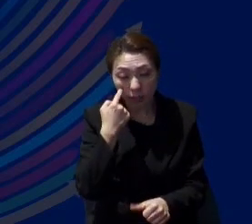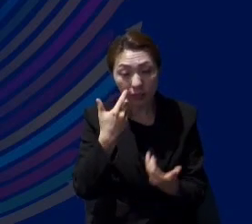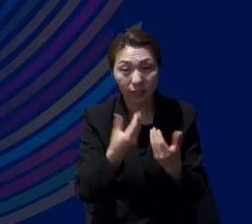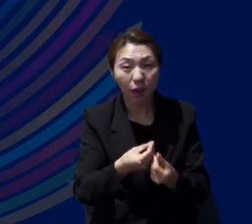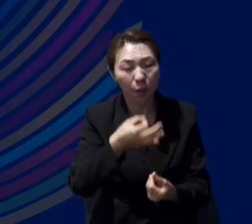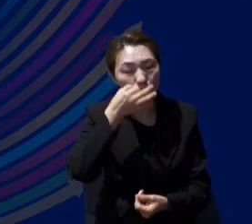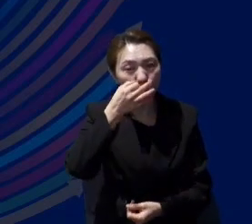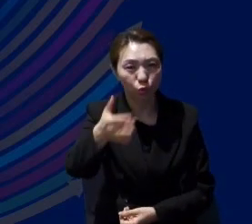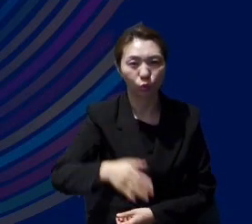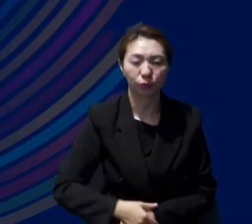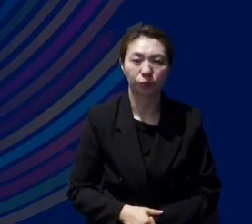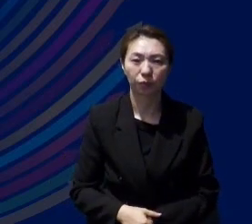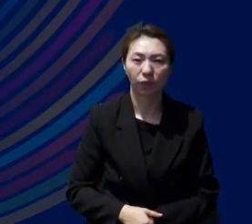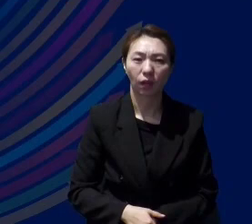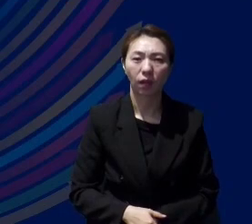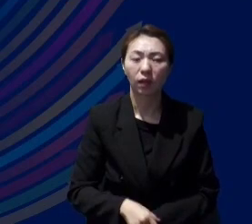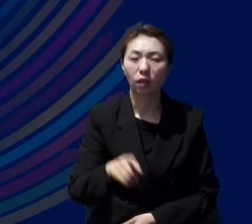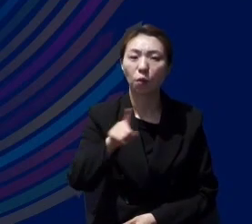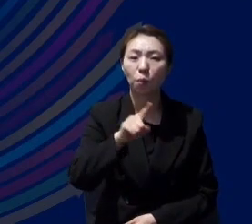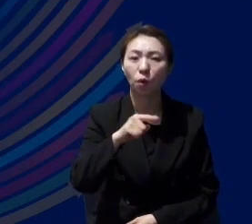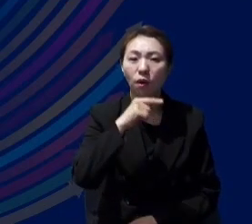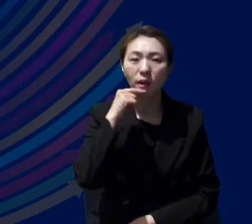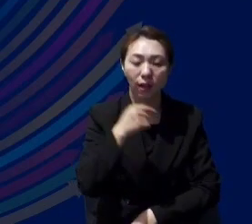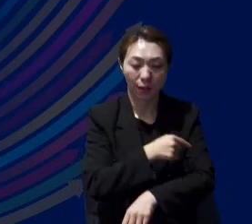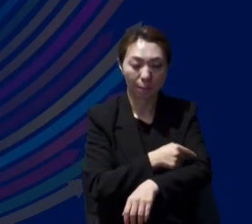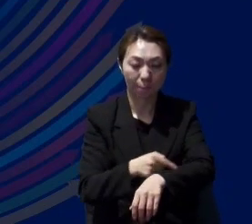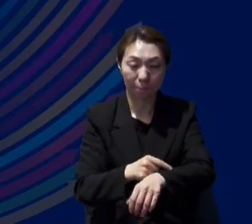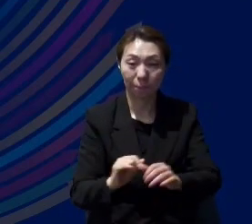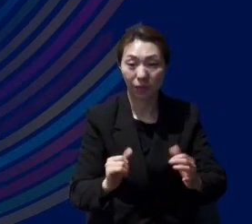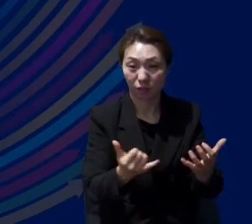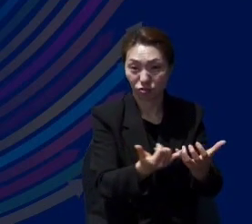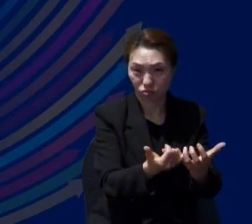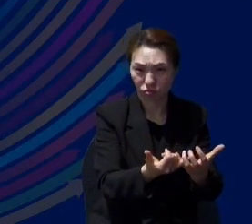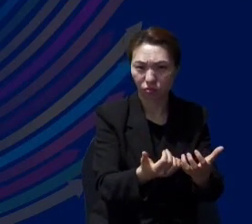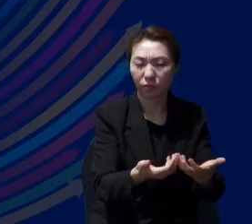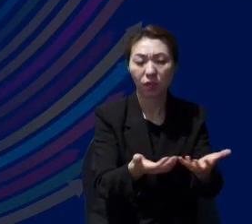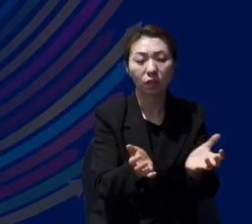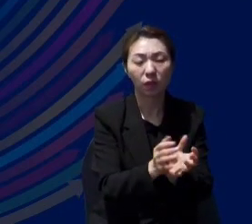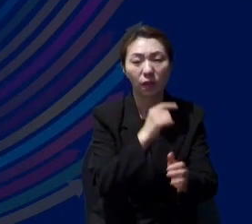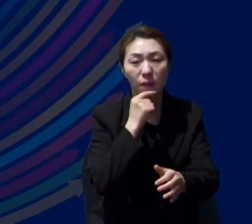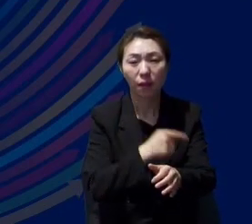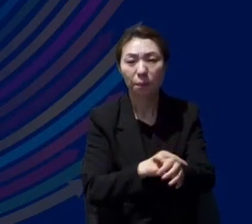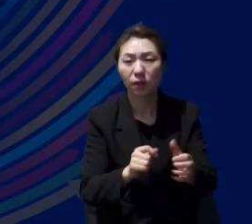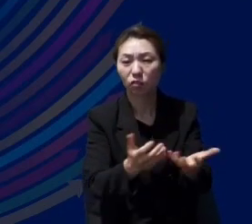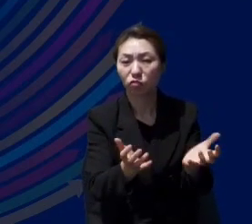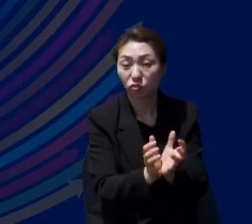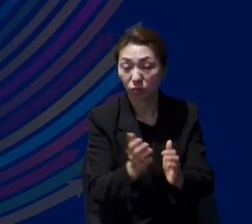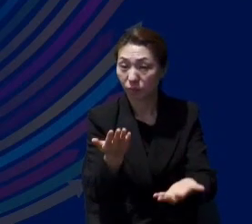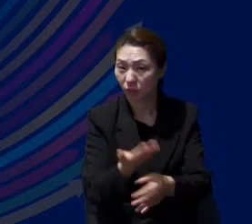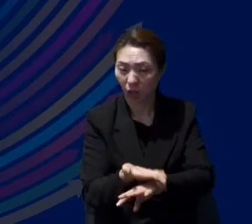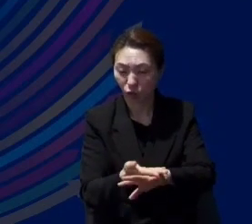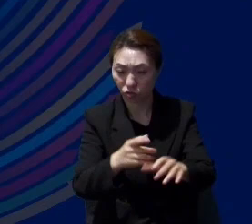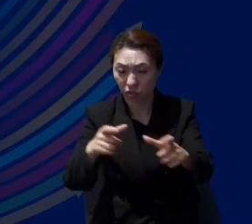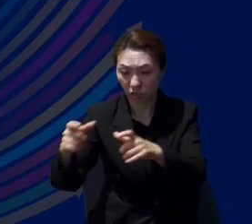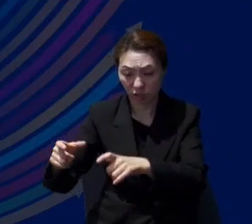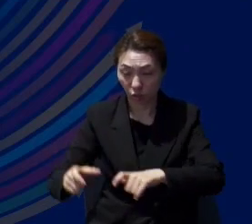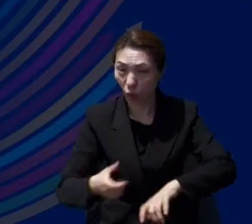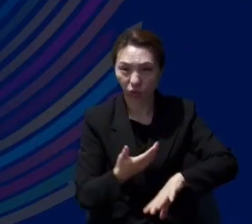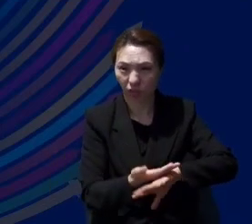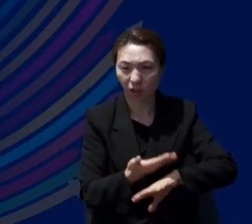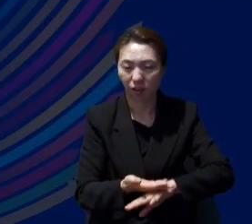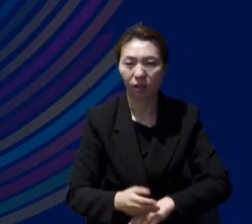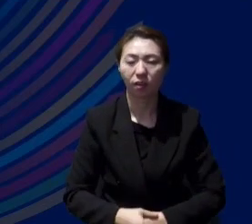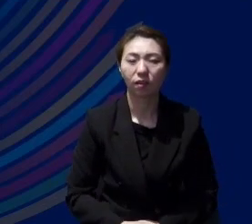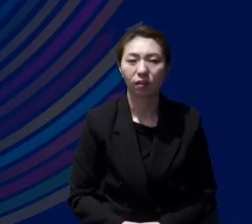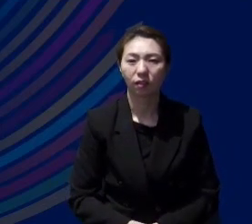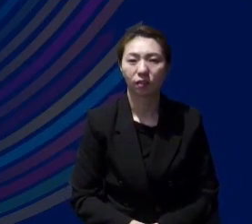of disparity spatially. And you can see here that that's partly mutually reinforcing. So the Black population, which has